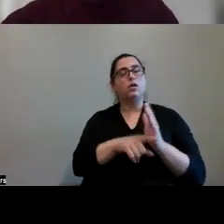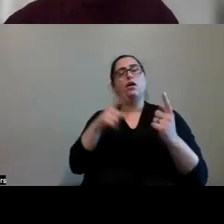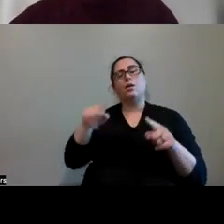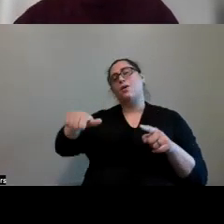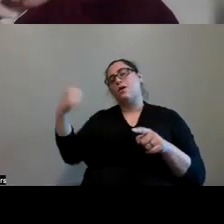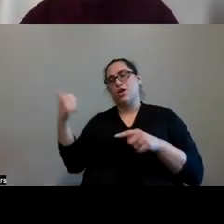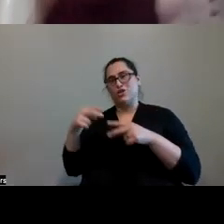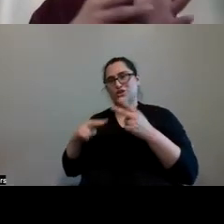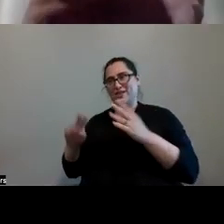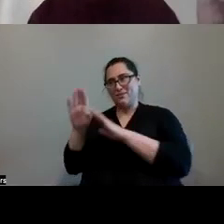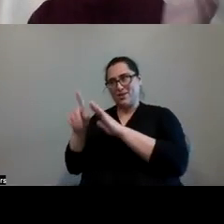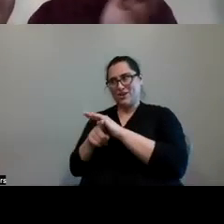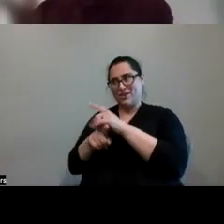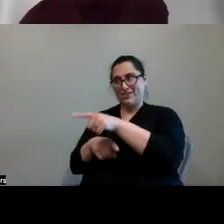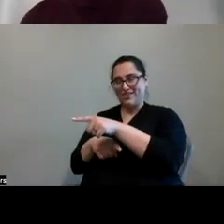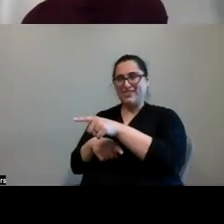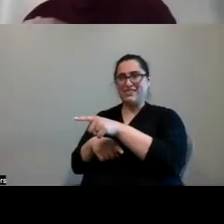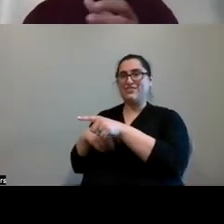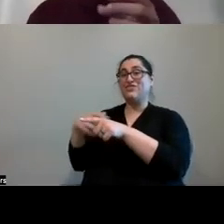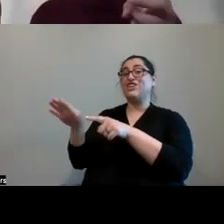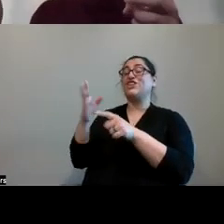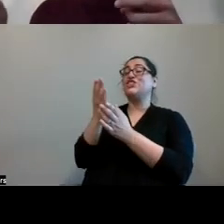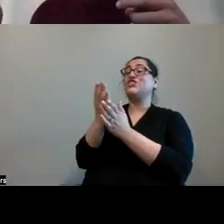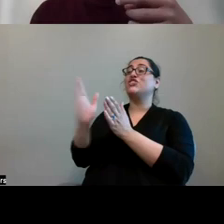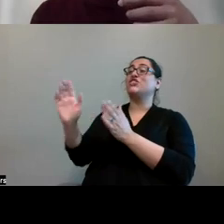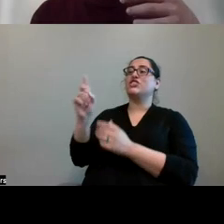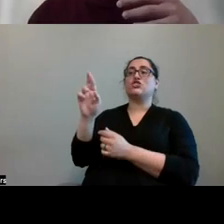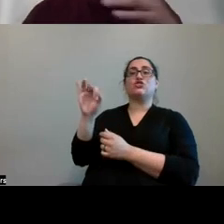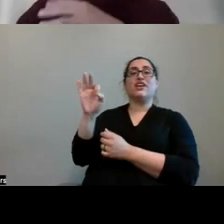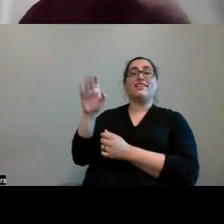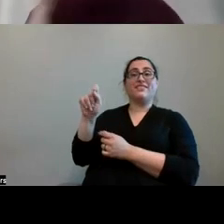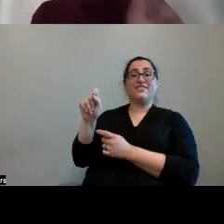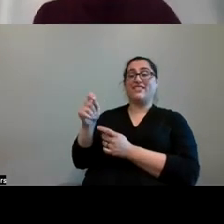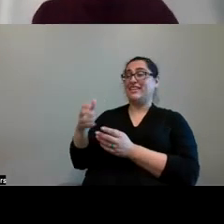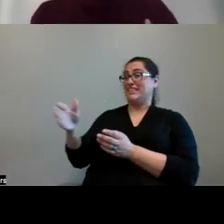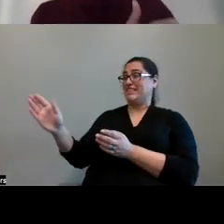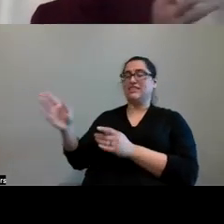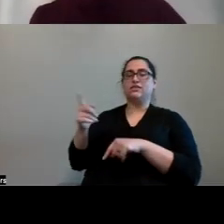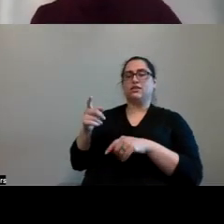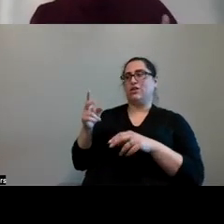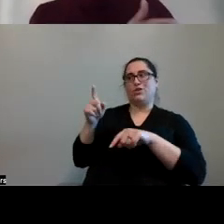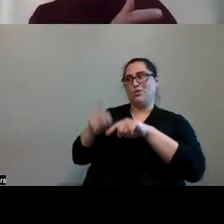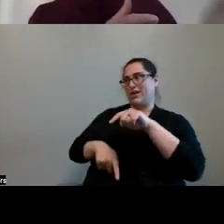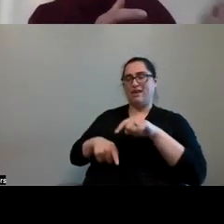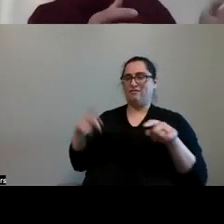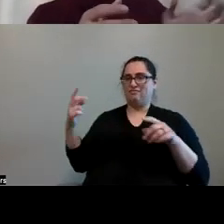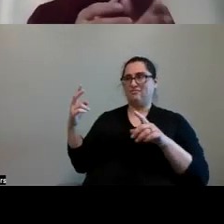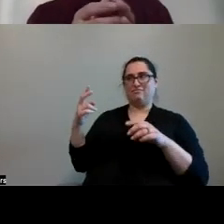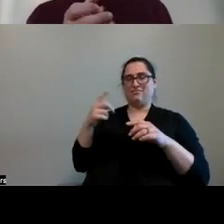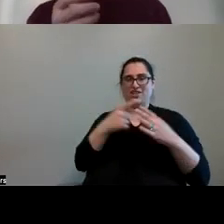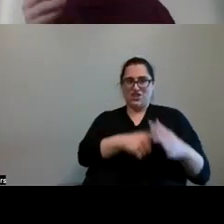genetic background, which has drifted, would not be predictable from that initial one.